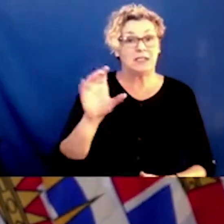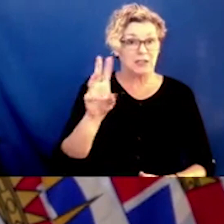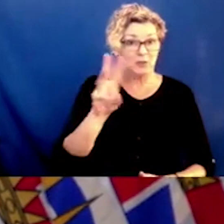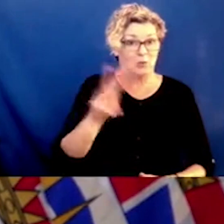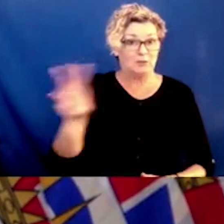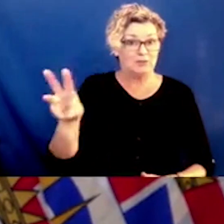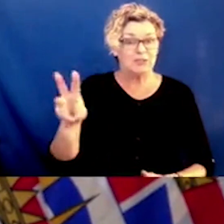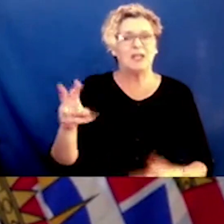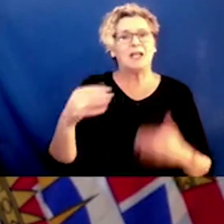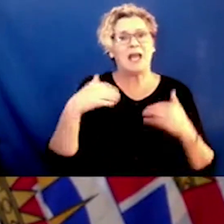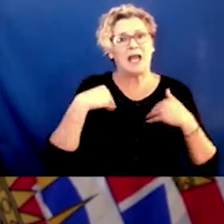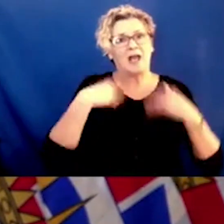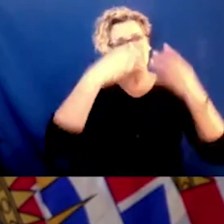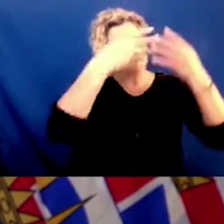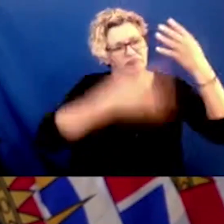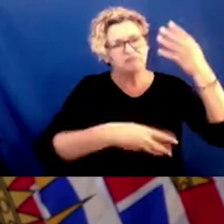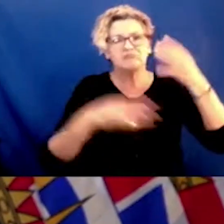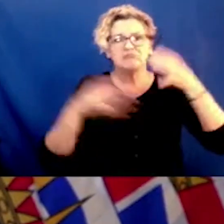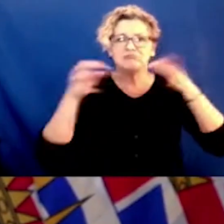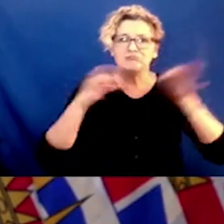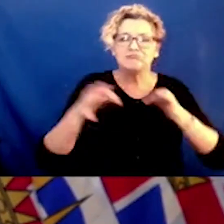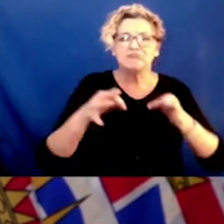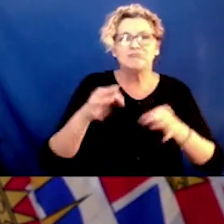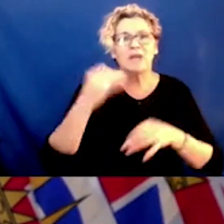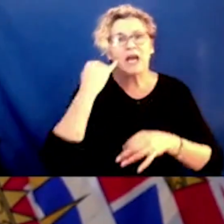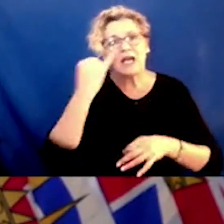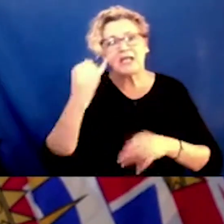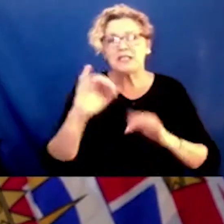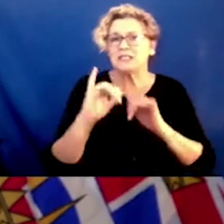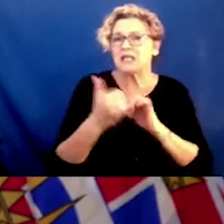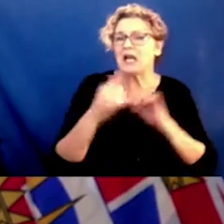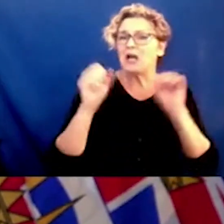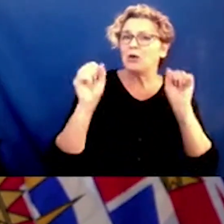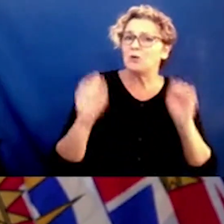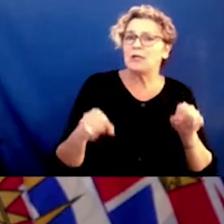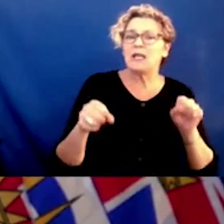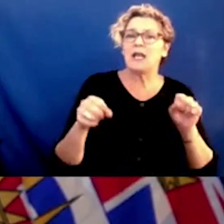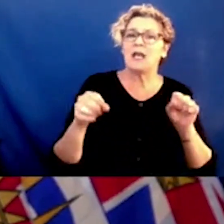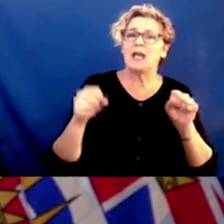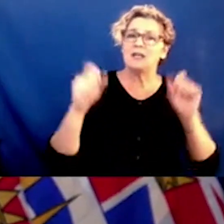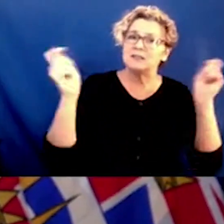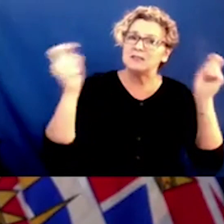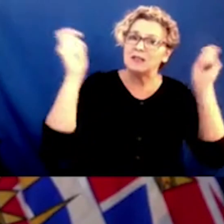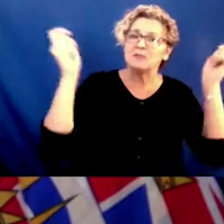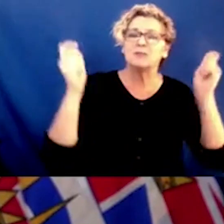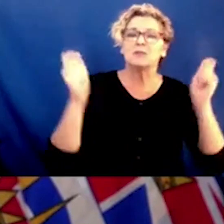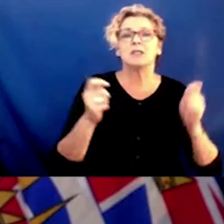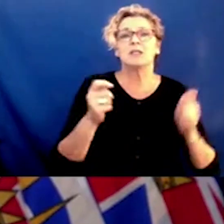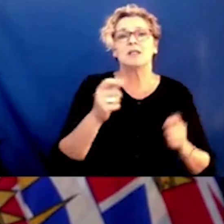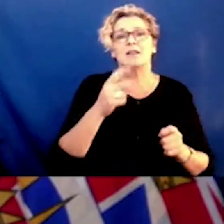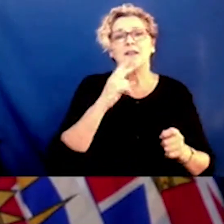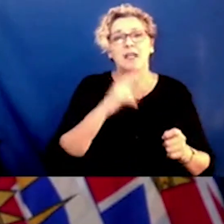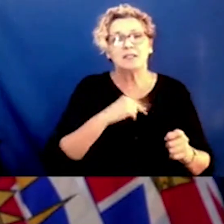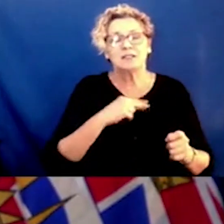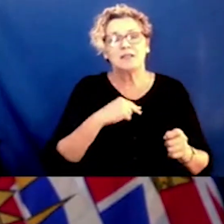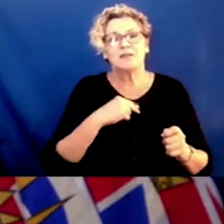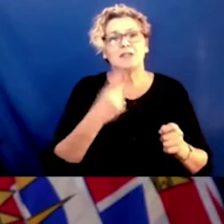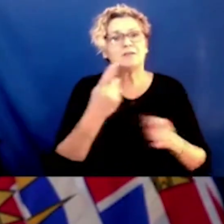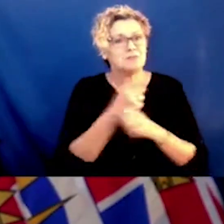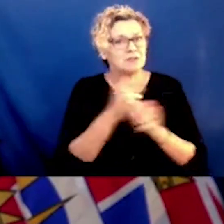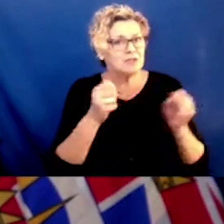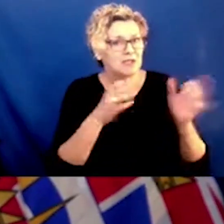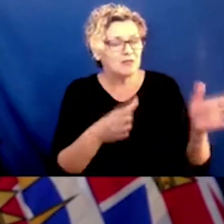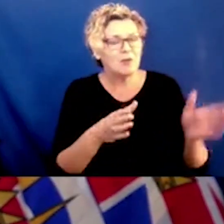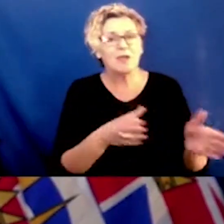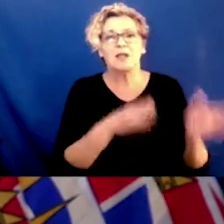many of us are thinking ahead, particularly to this next weekend, to Thanksgiving celebrations, new guidance for safer